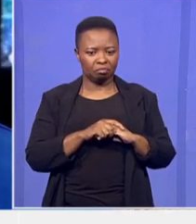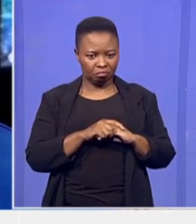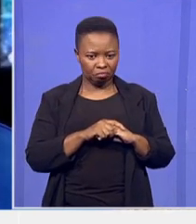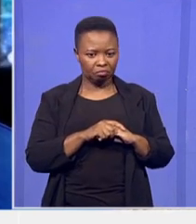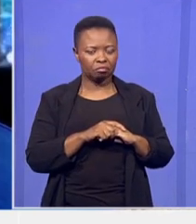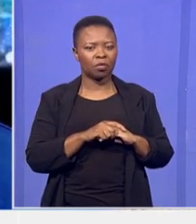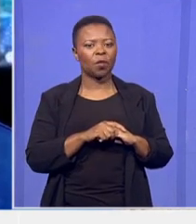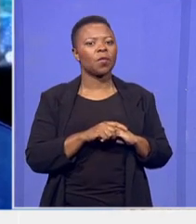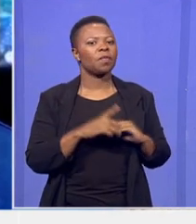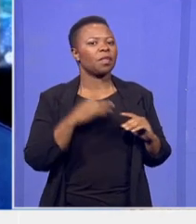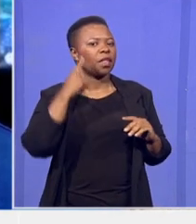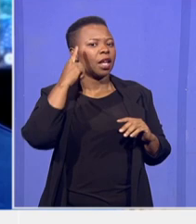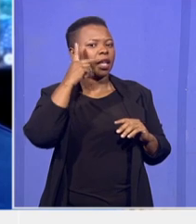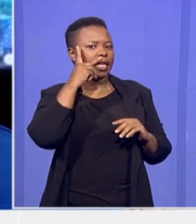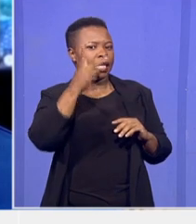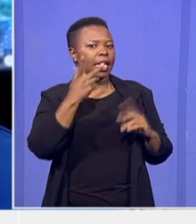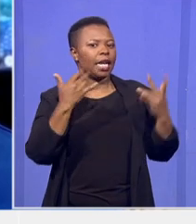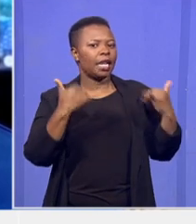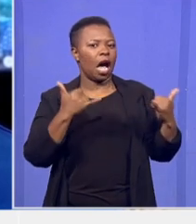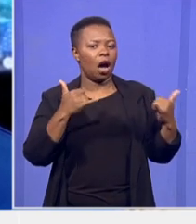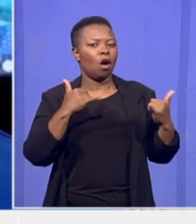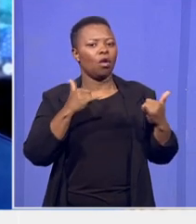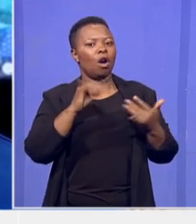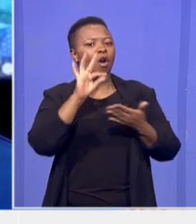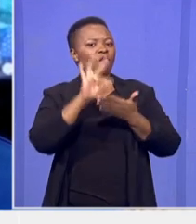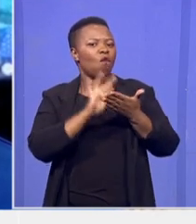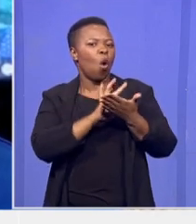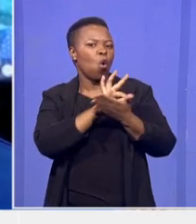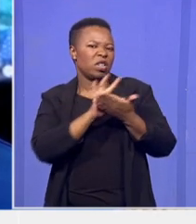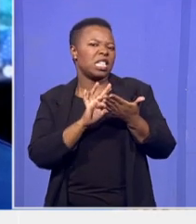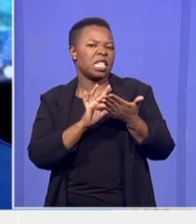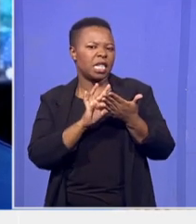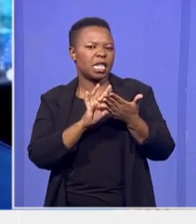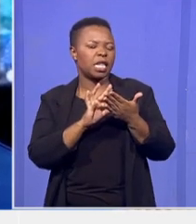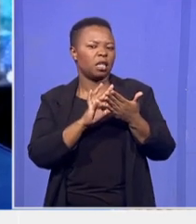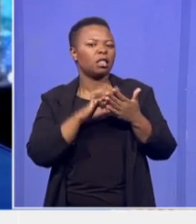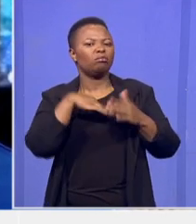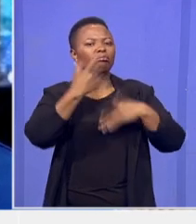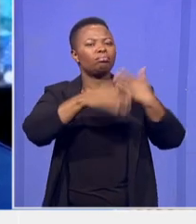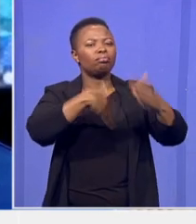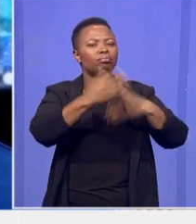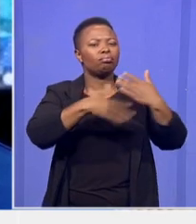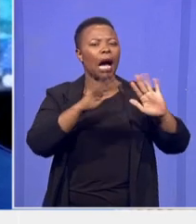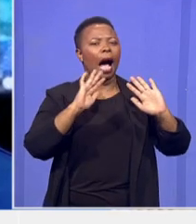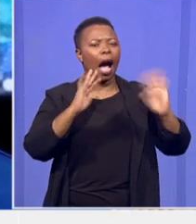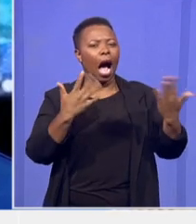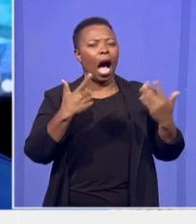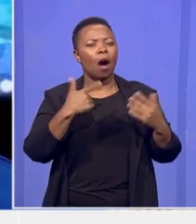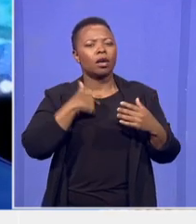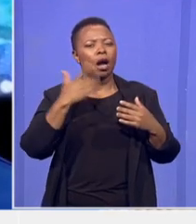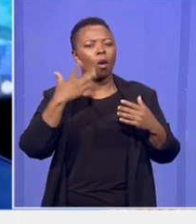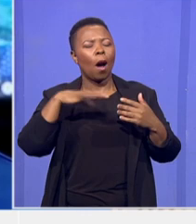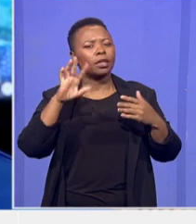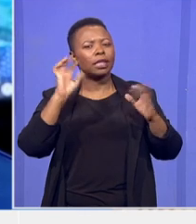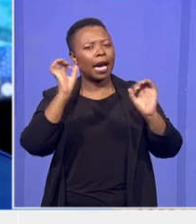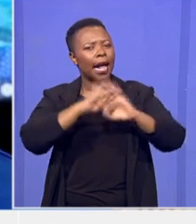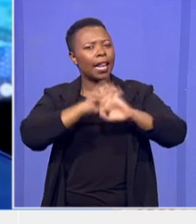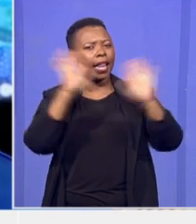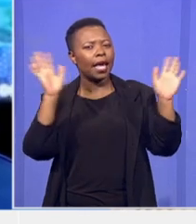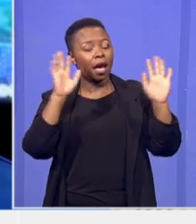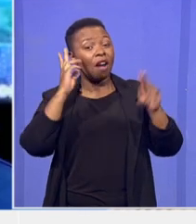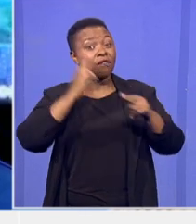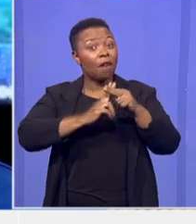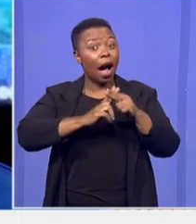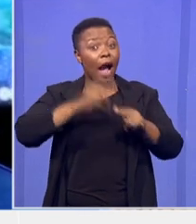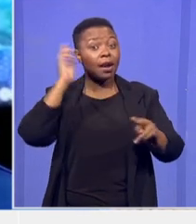the voting patterns, what will be the clear indicator? What can we look out for when those results are finally